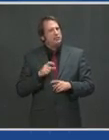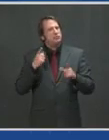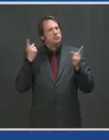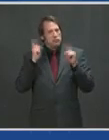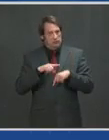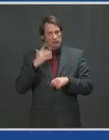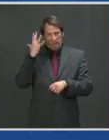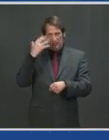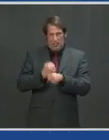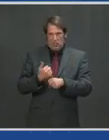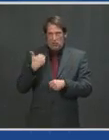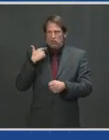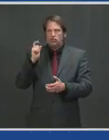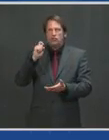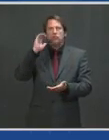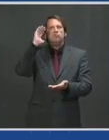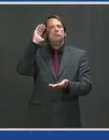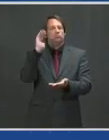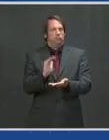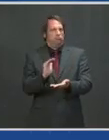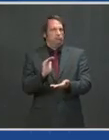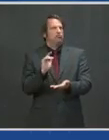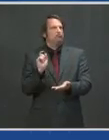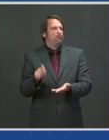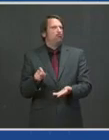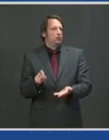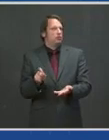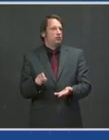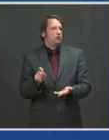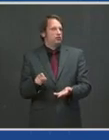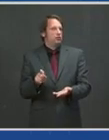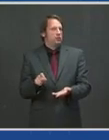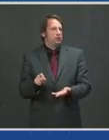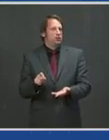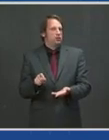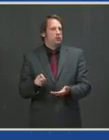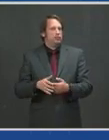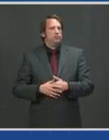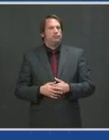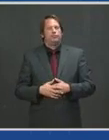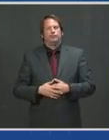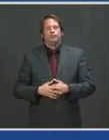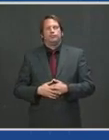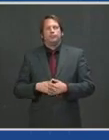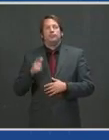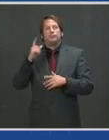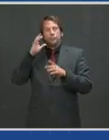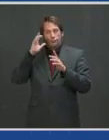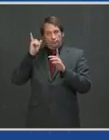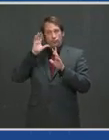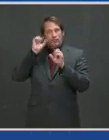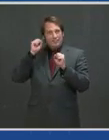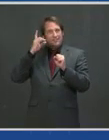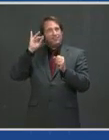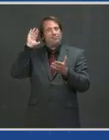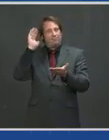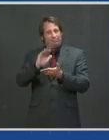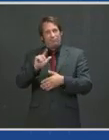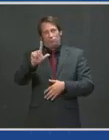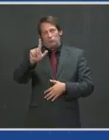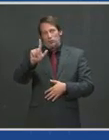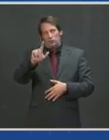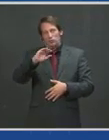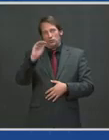should come down somewhat. But the previous administration reduced it all the way down to 21%. What I'm